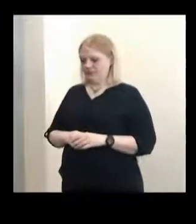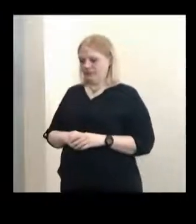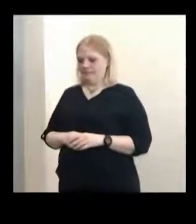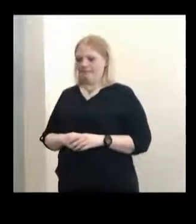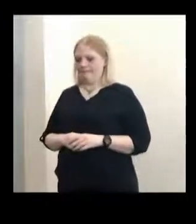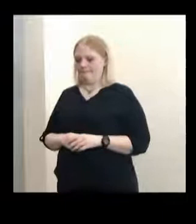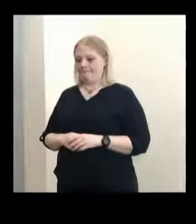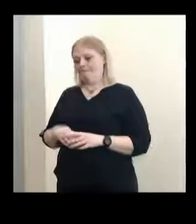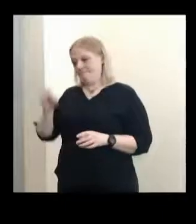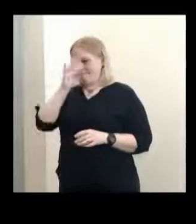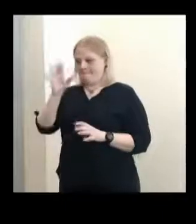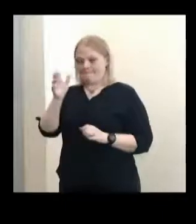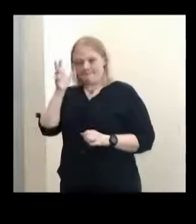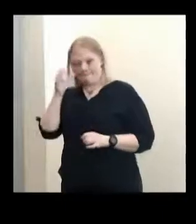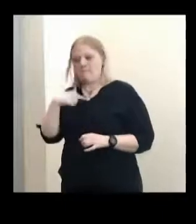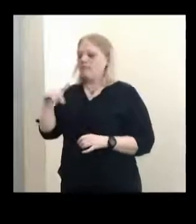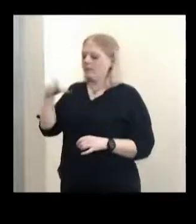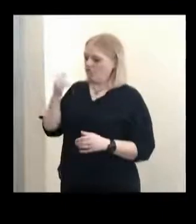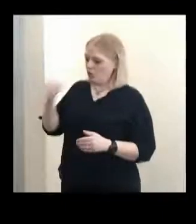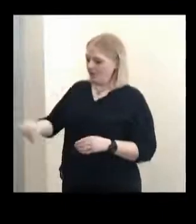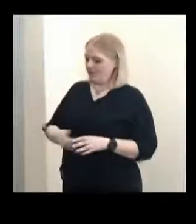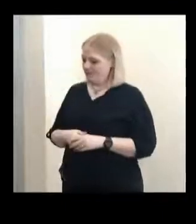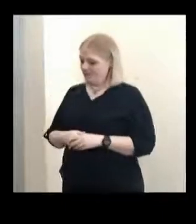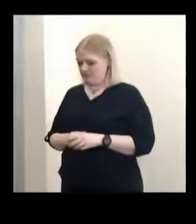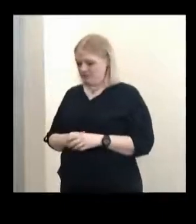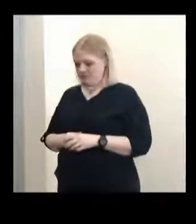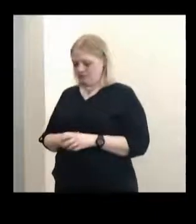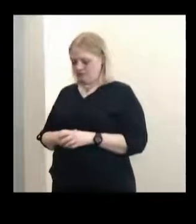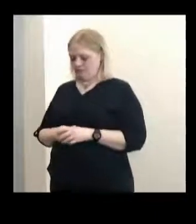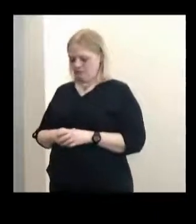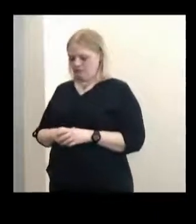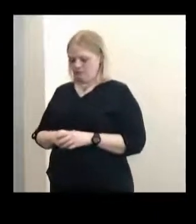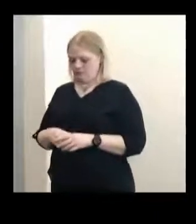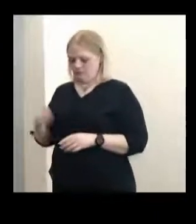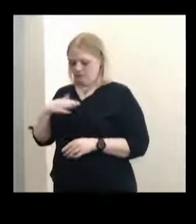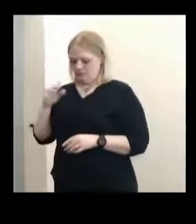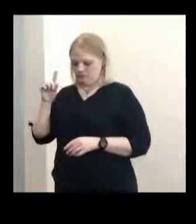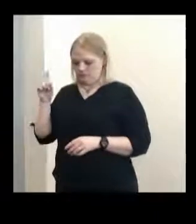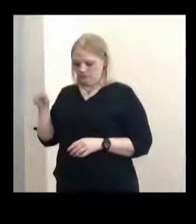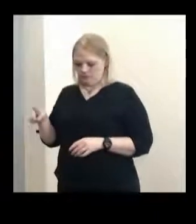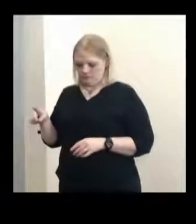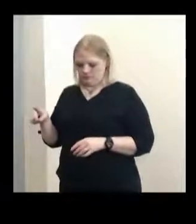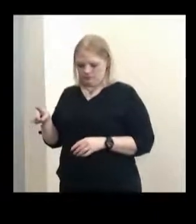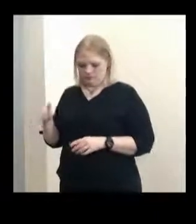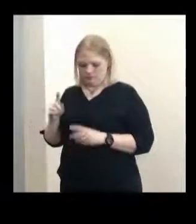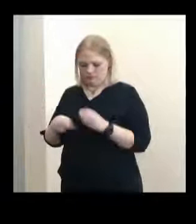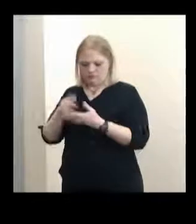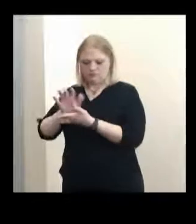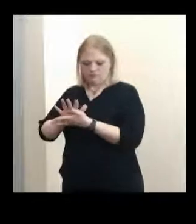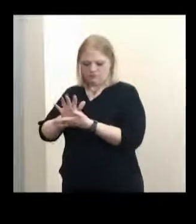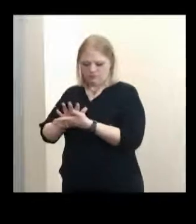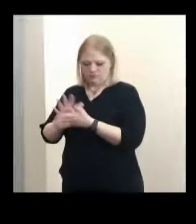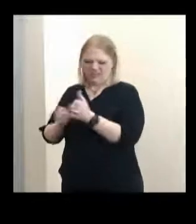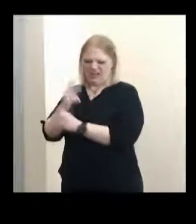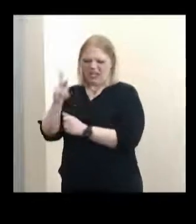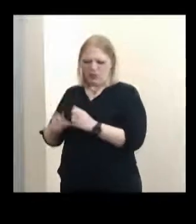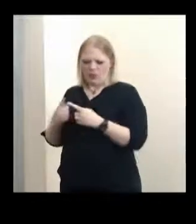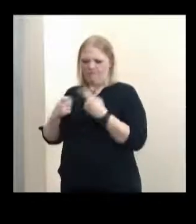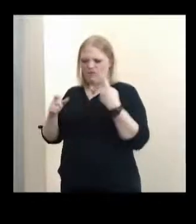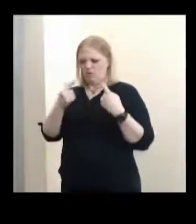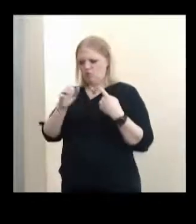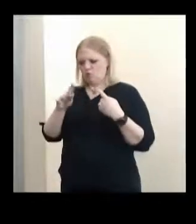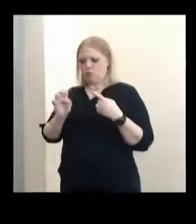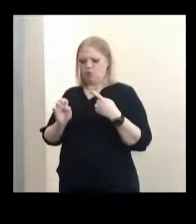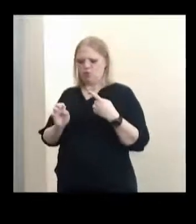Hey, Mark, can you hear me okay? I can. Go ahead, Michael. So my question is regarding schools, kind of a follow-up from George's question a moment